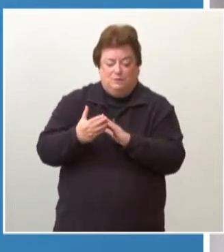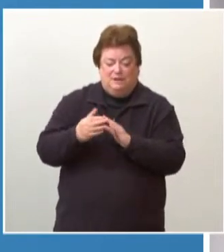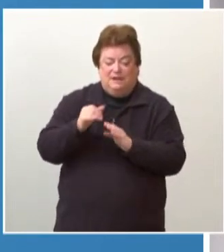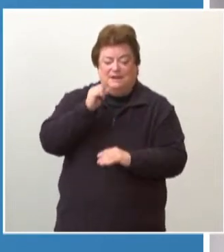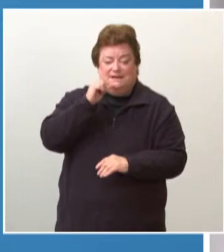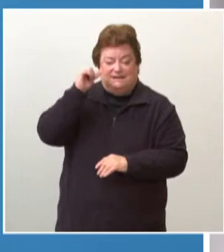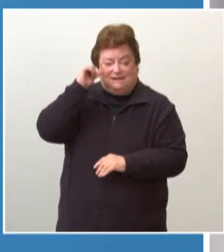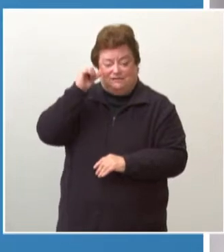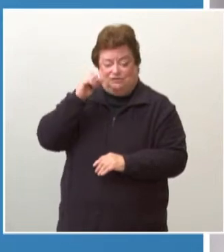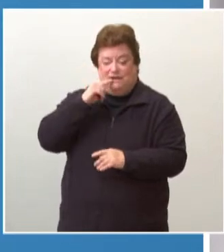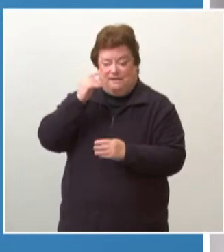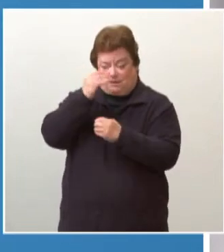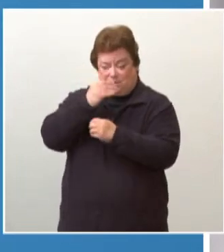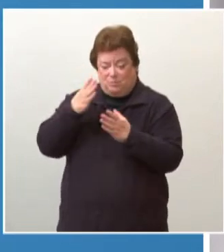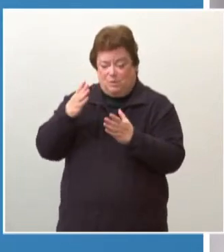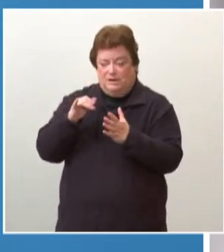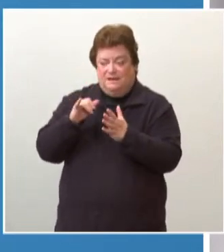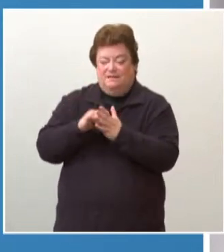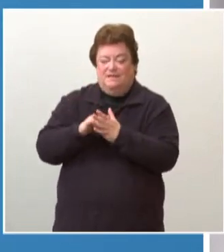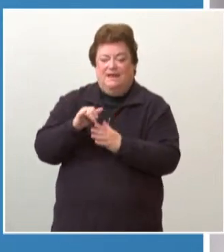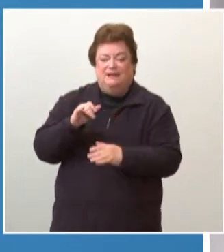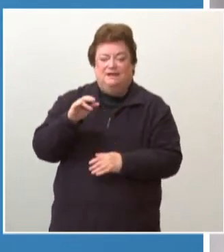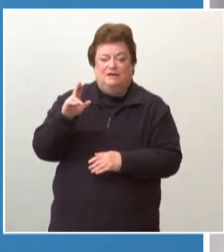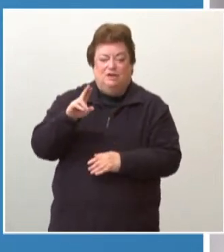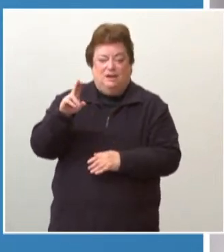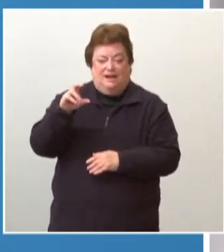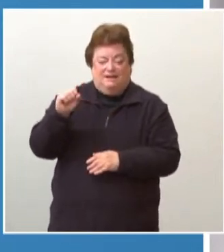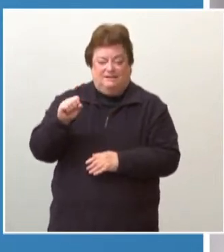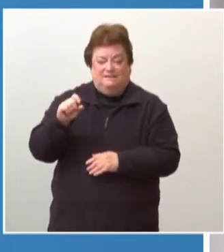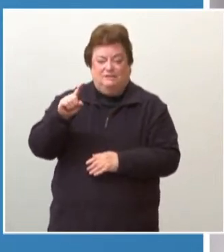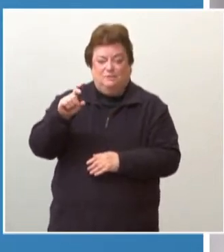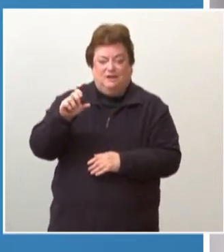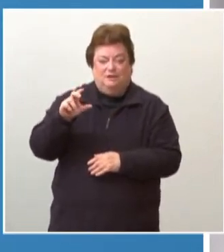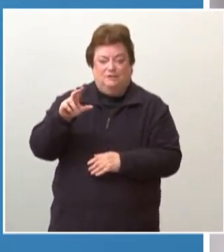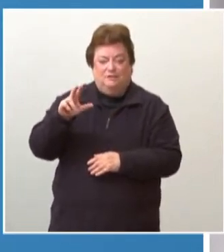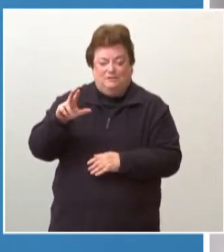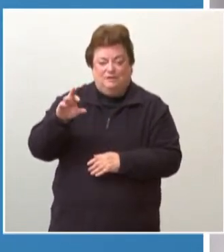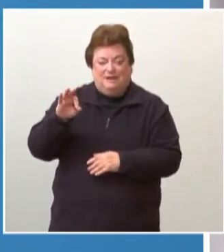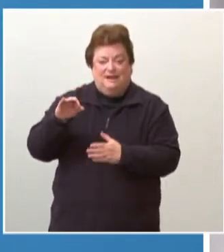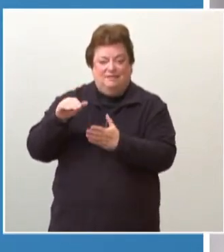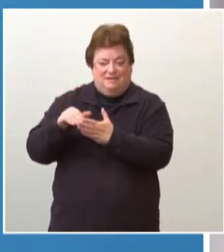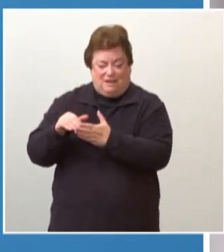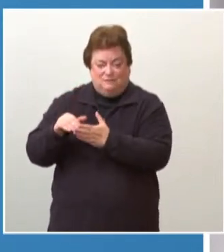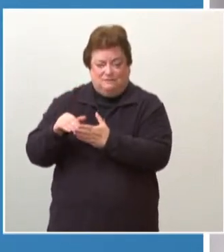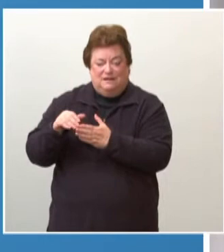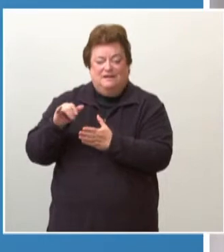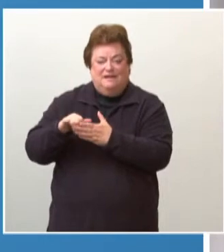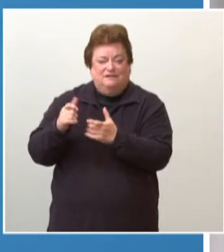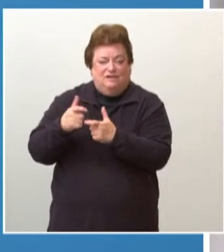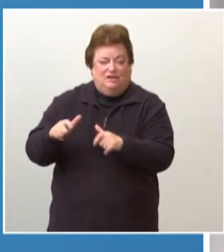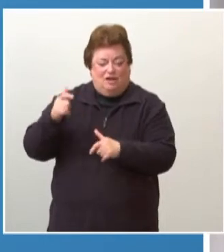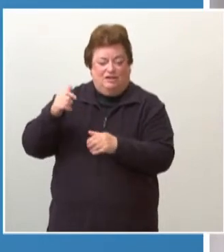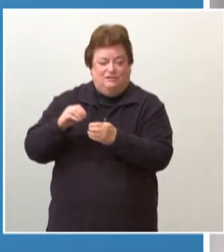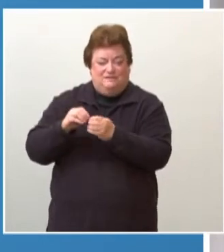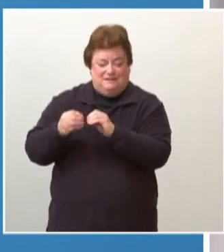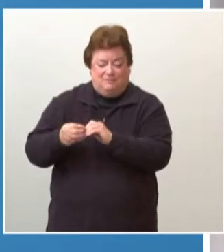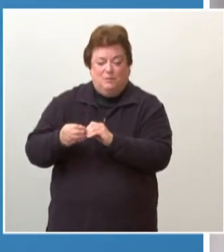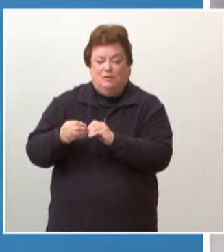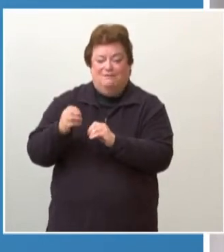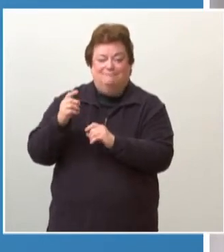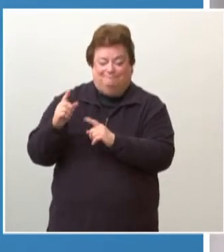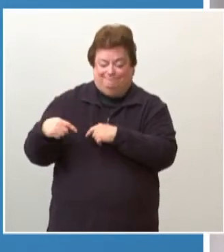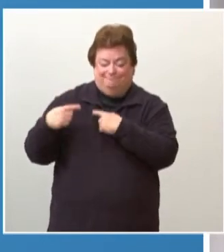United States topped 132,000 COVID-19 hospitalizations, the largest number ever